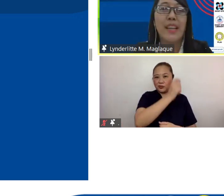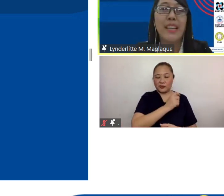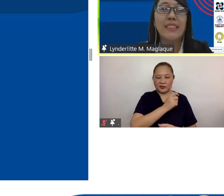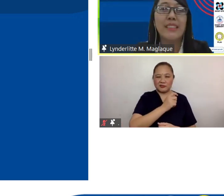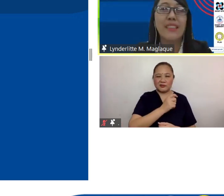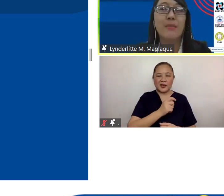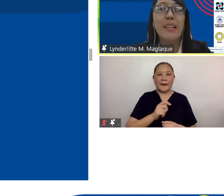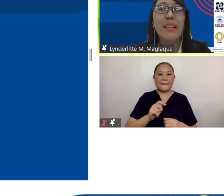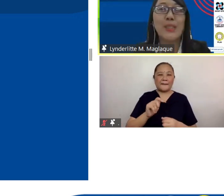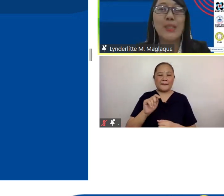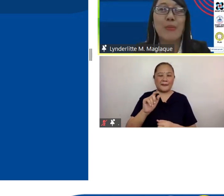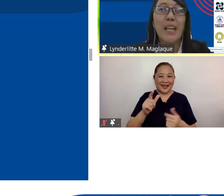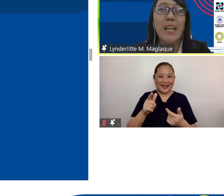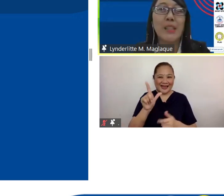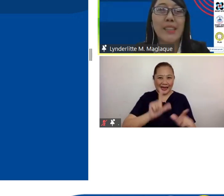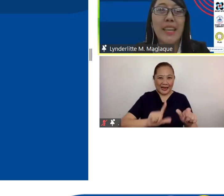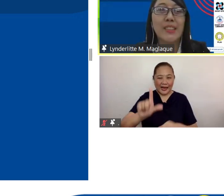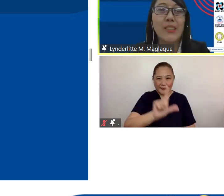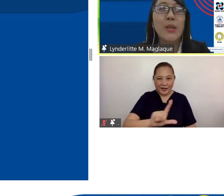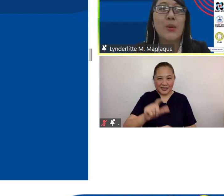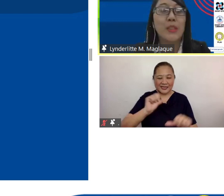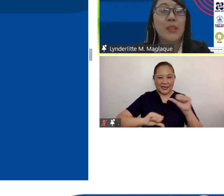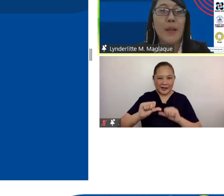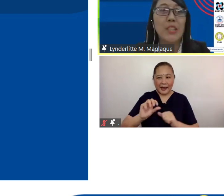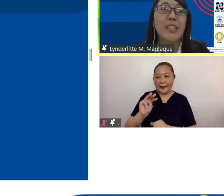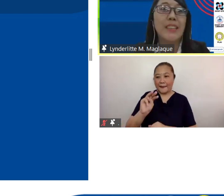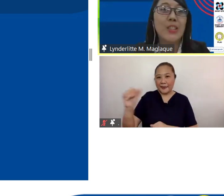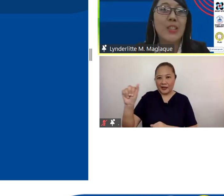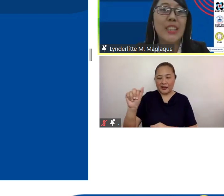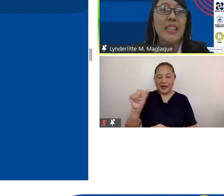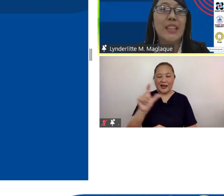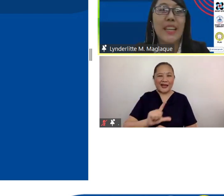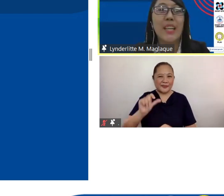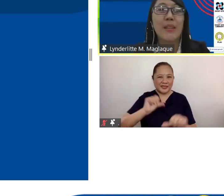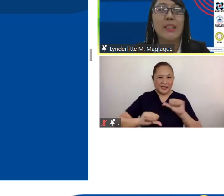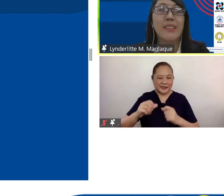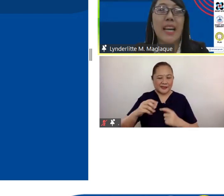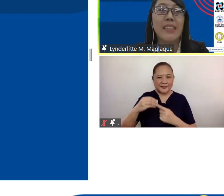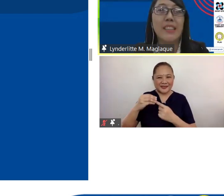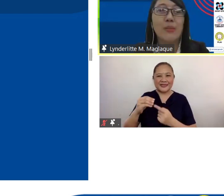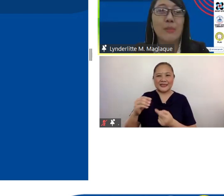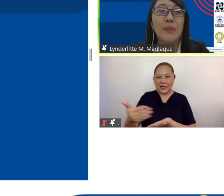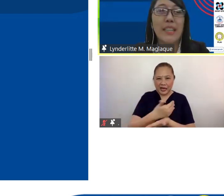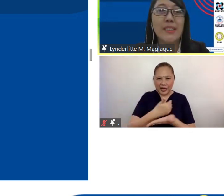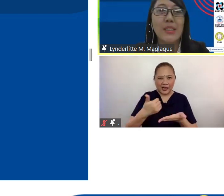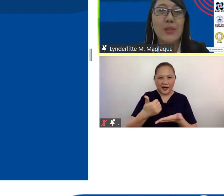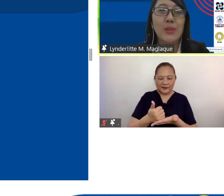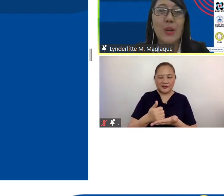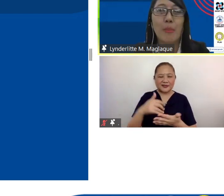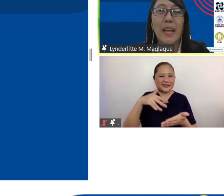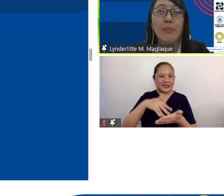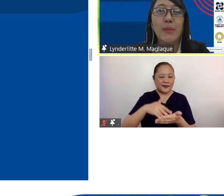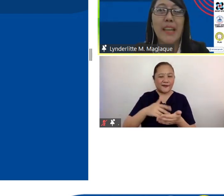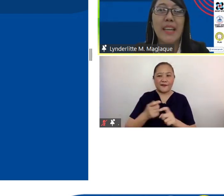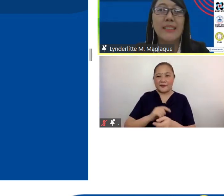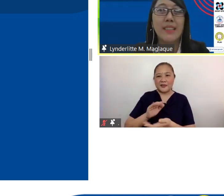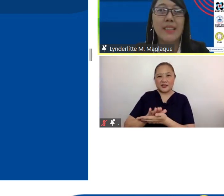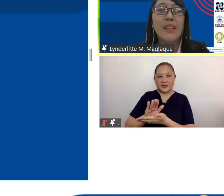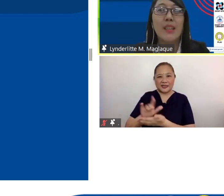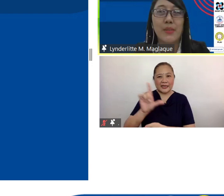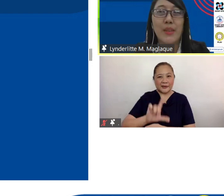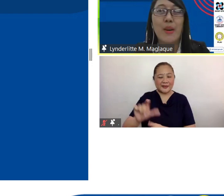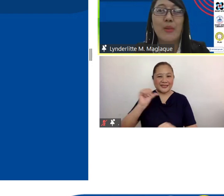Library Science and Master of Library Science with a specialization in Archival Studies from the Institute of Library